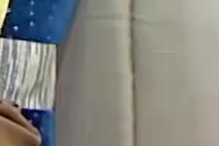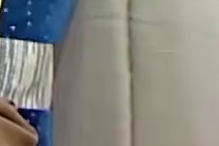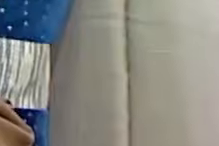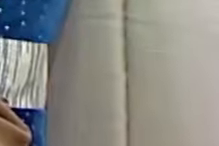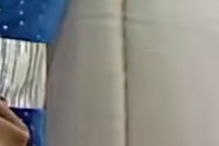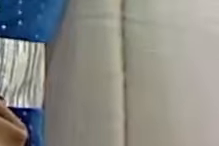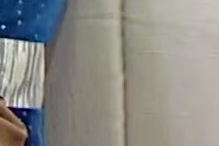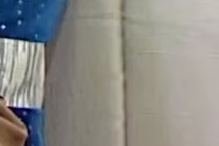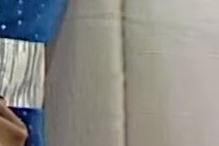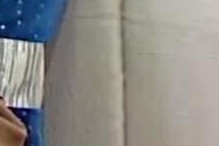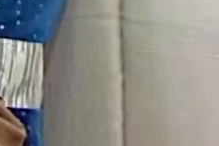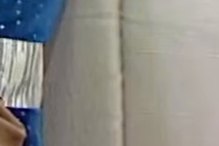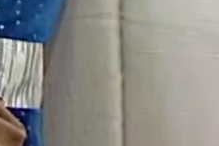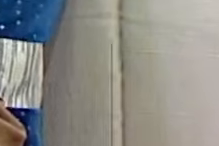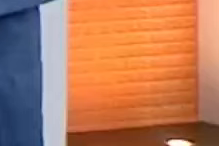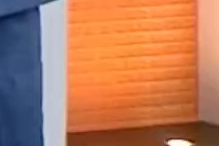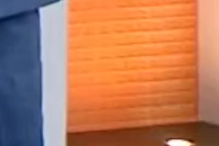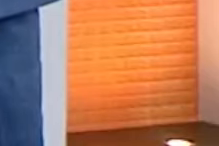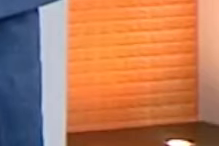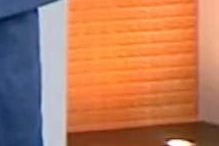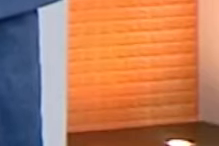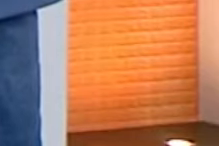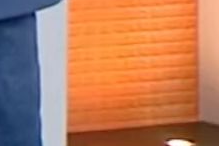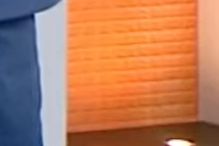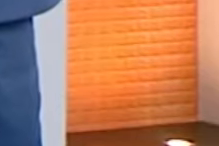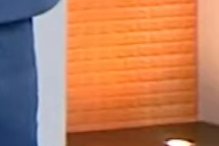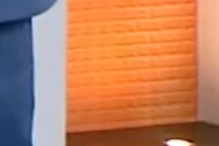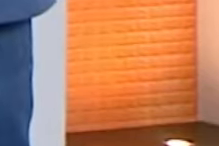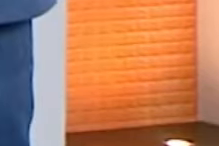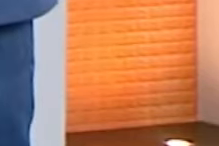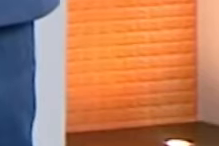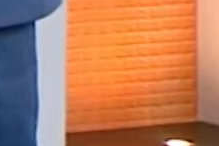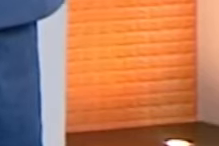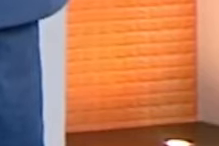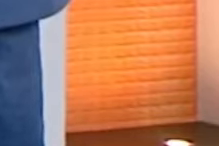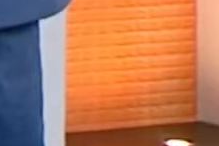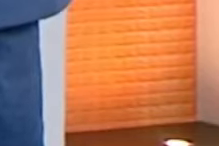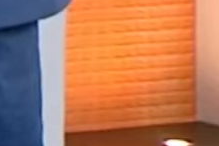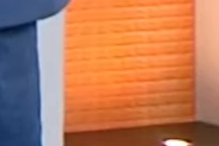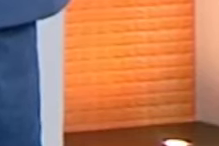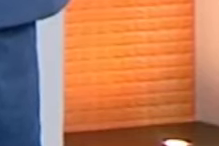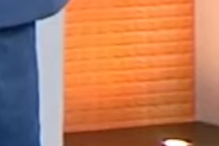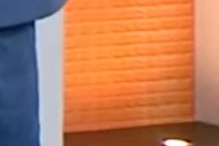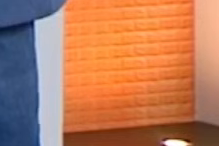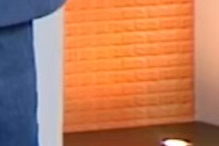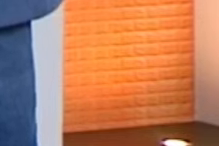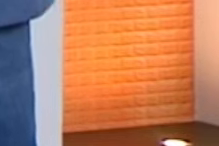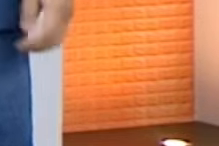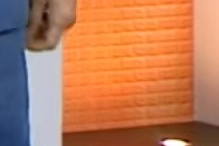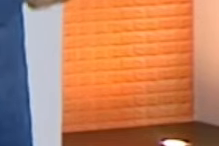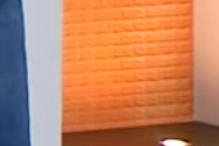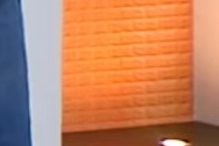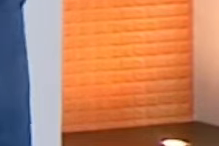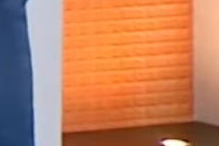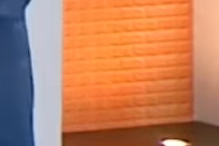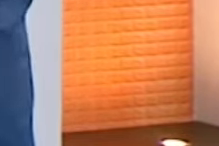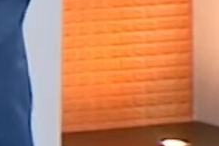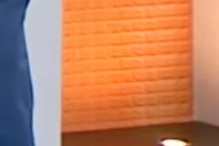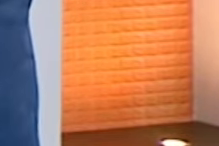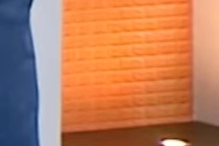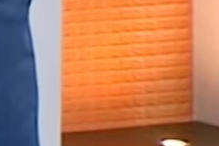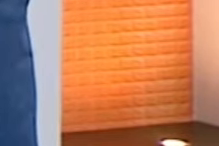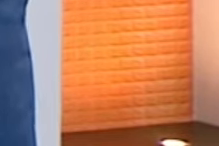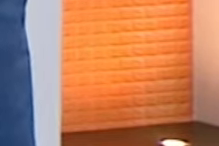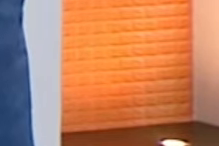Excited for what lies ahead for you, Alden. Igan, mauna ka sa mga balita. Mag-subscribe sa GMA Integrated News sa YouTube. Sa